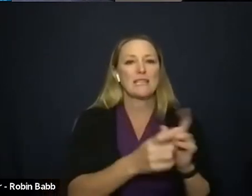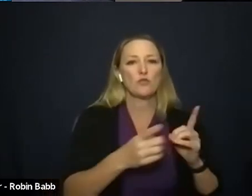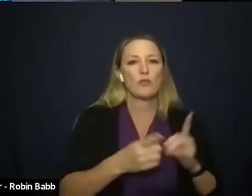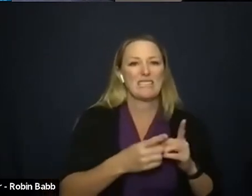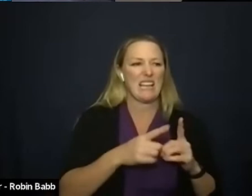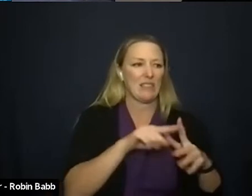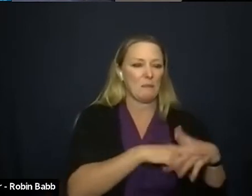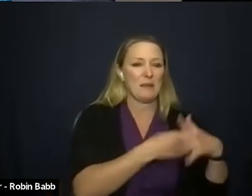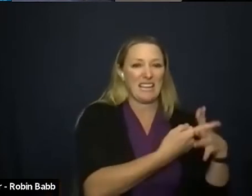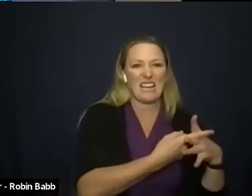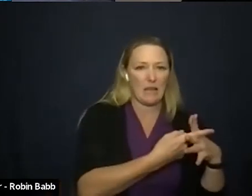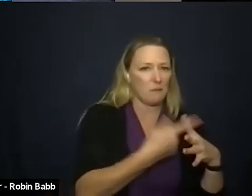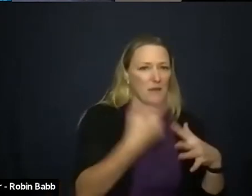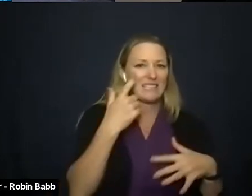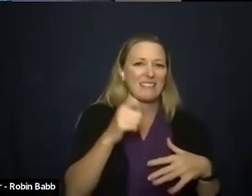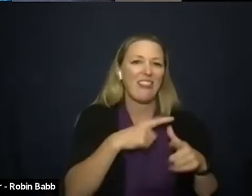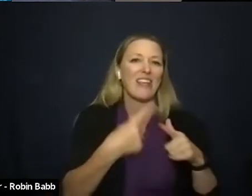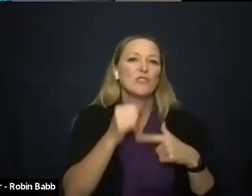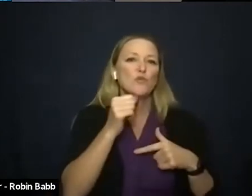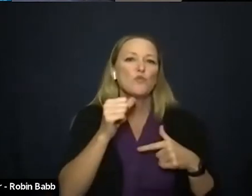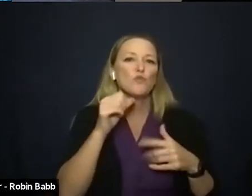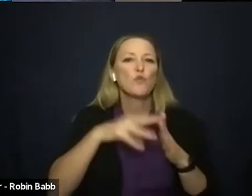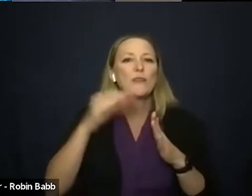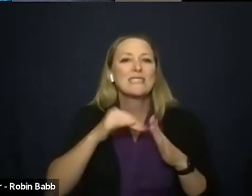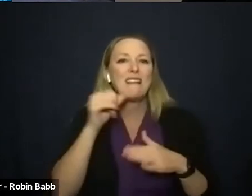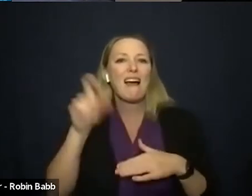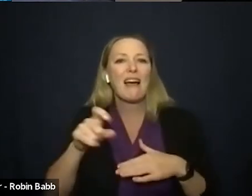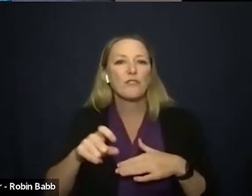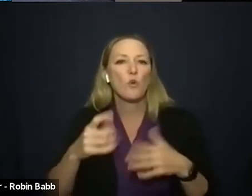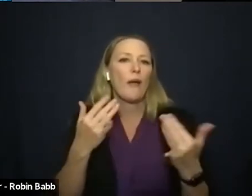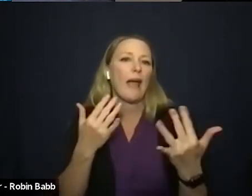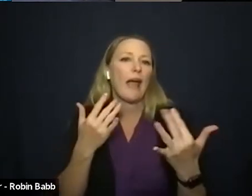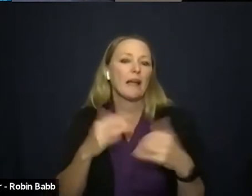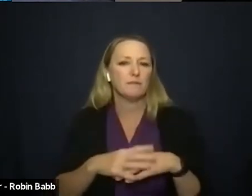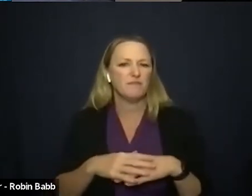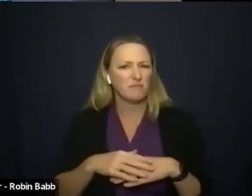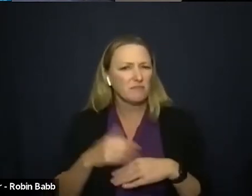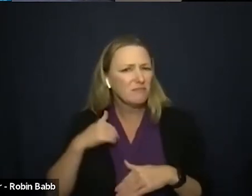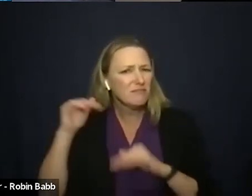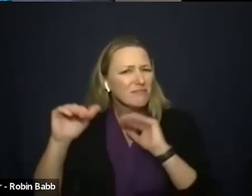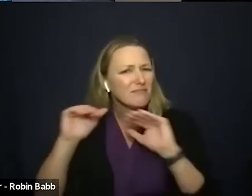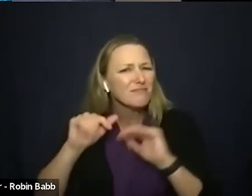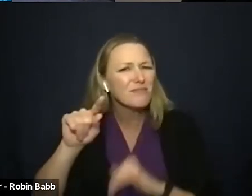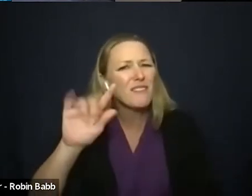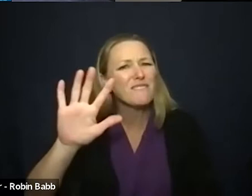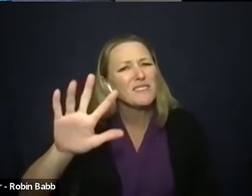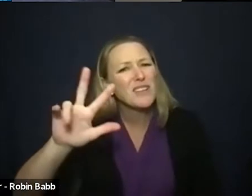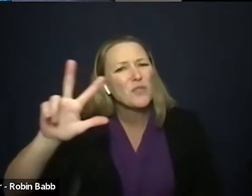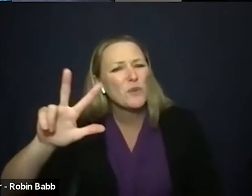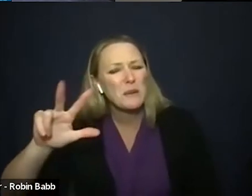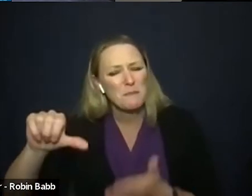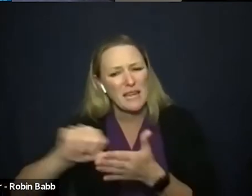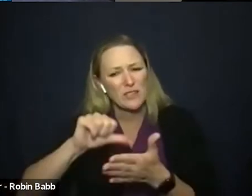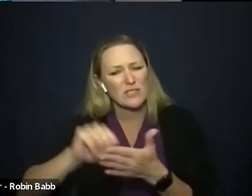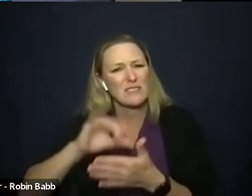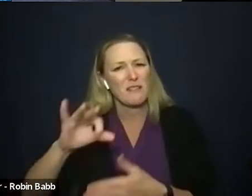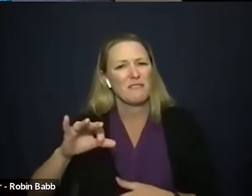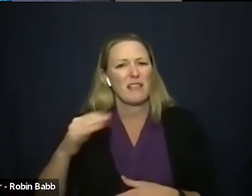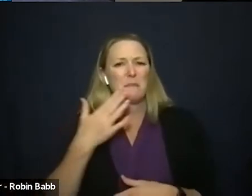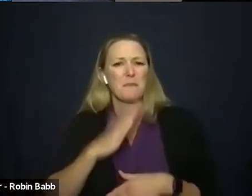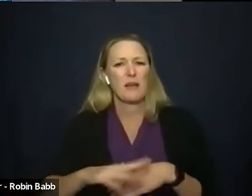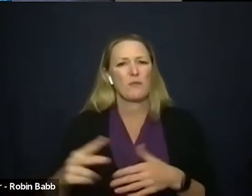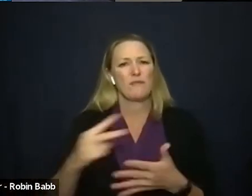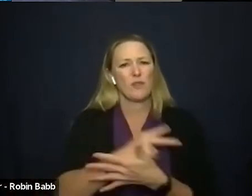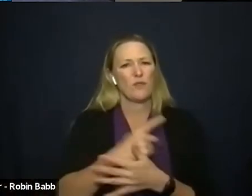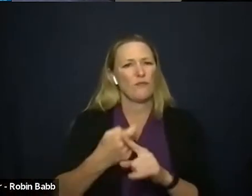don't have to wait so long as a teacher can i remind you about the 53 pages of poor review given by the santa barbara unified